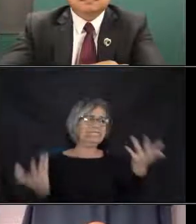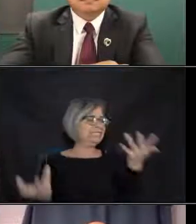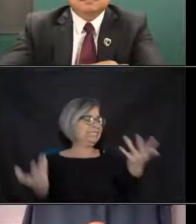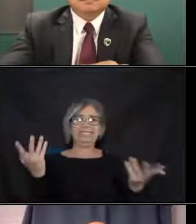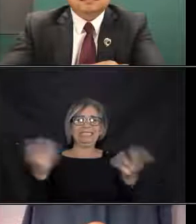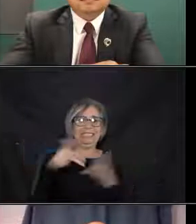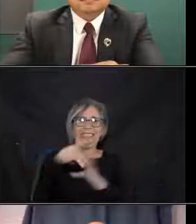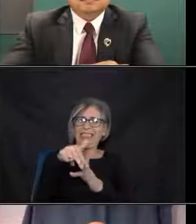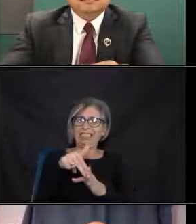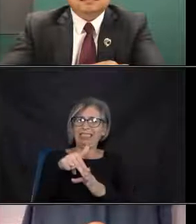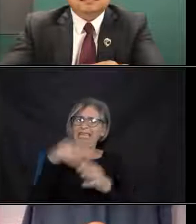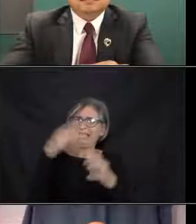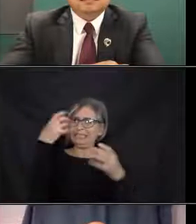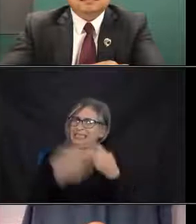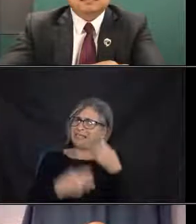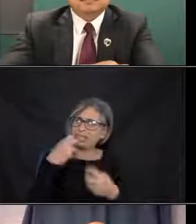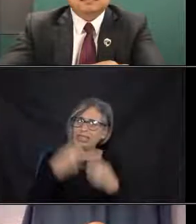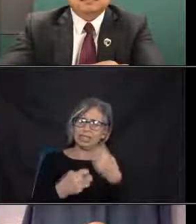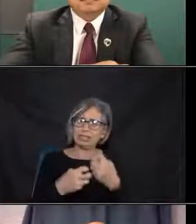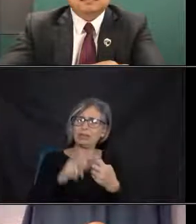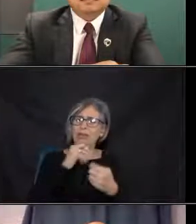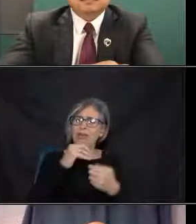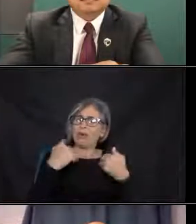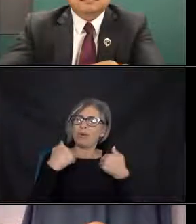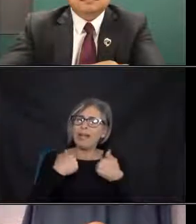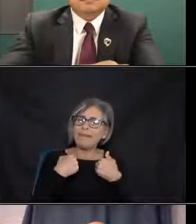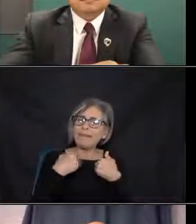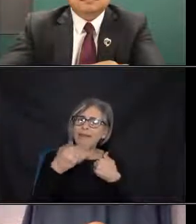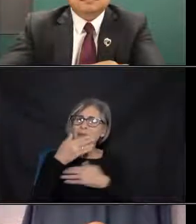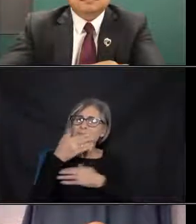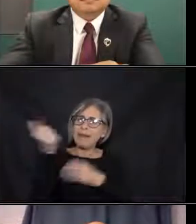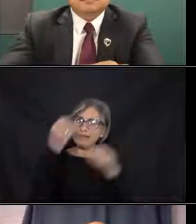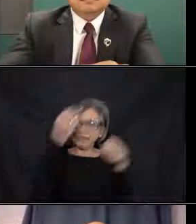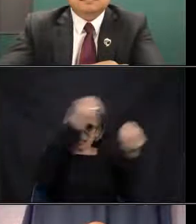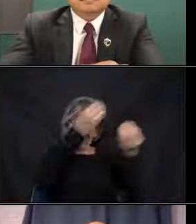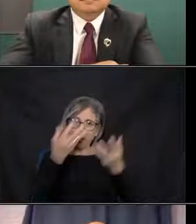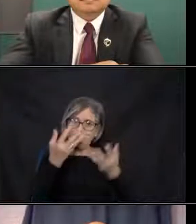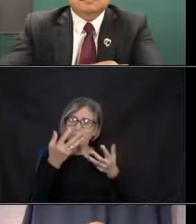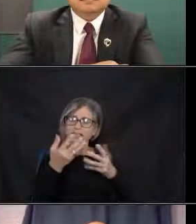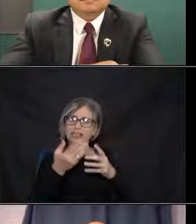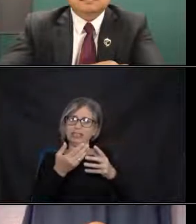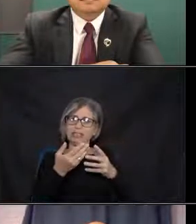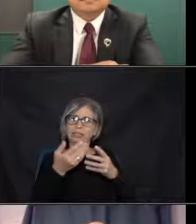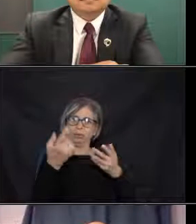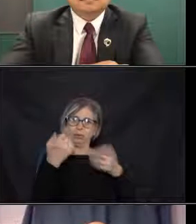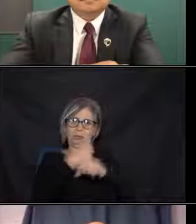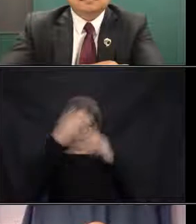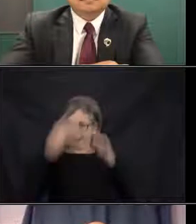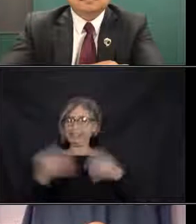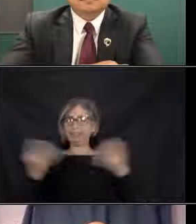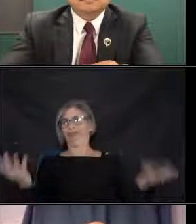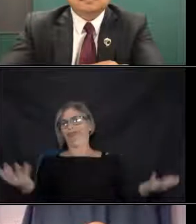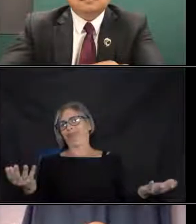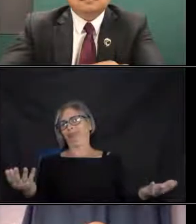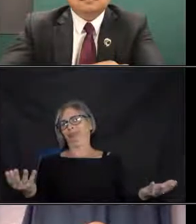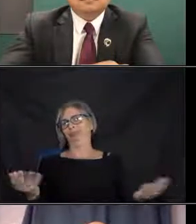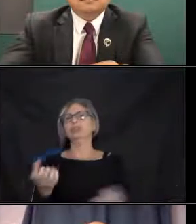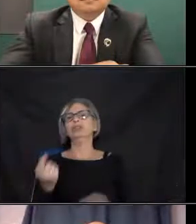where we don't necessarily have the best information to move forward. And I feel like we